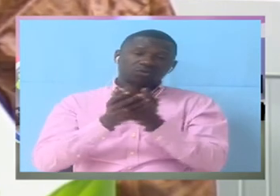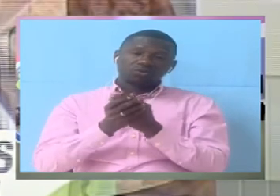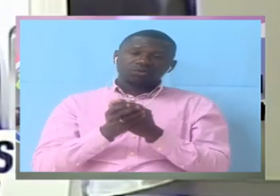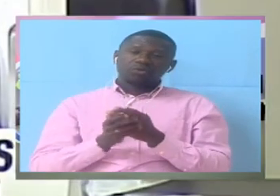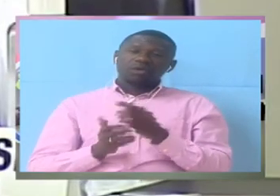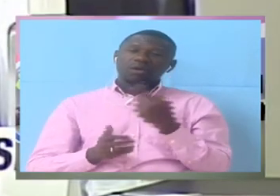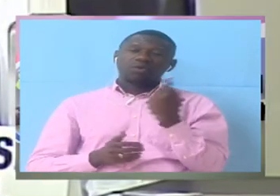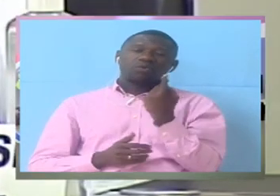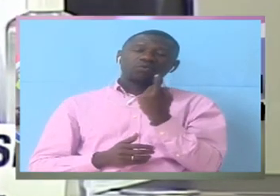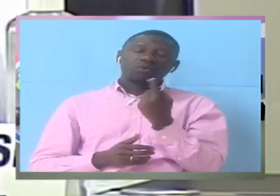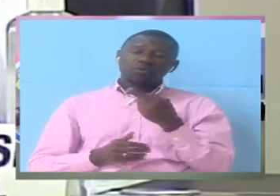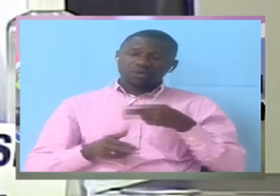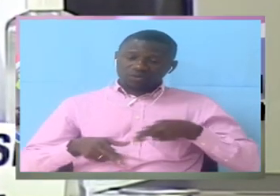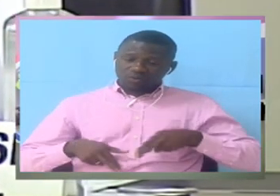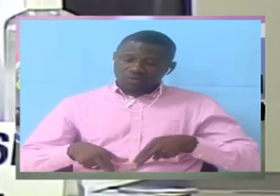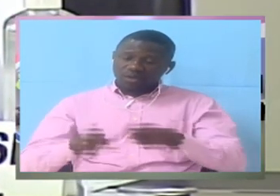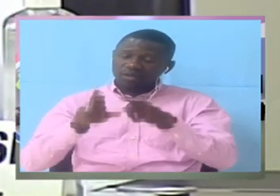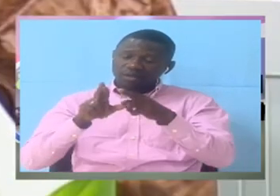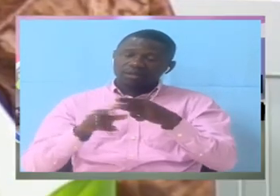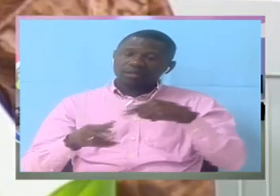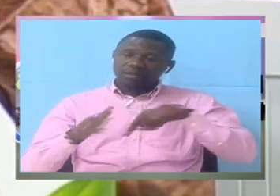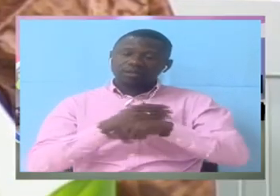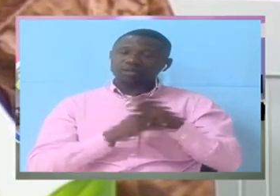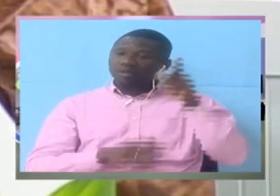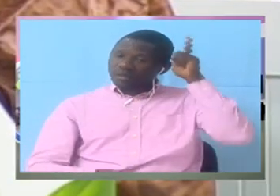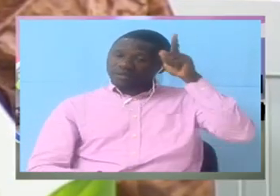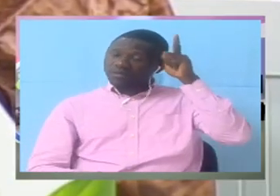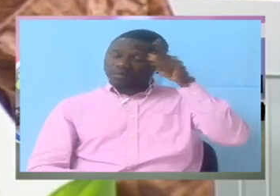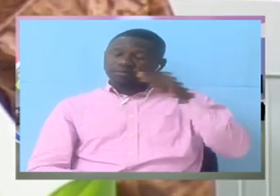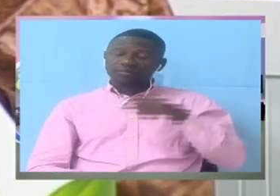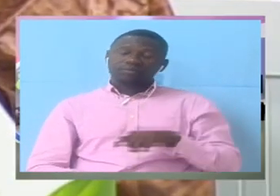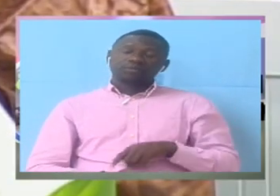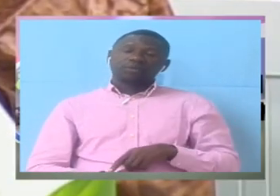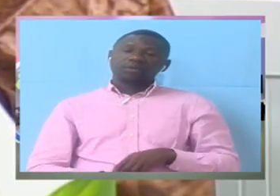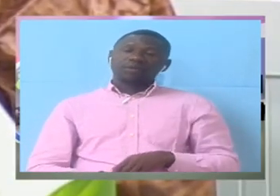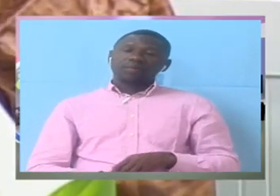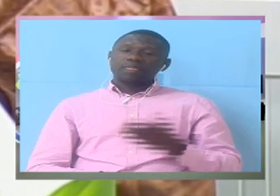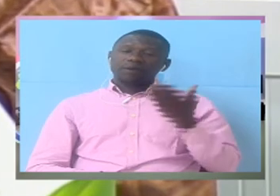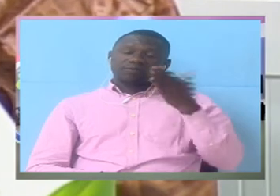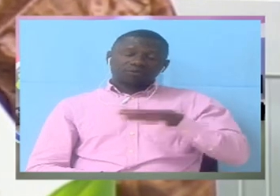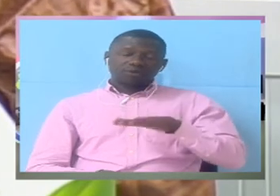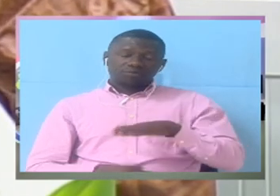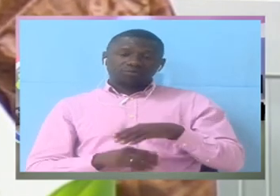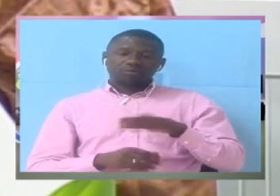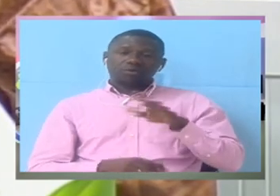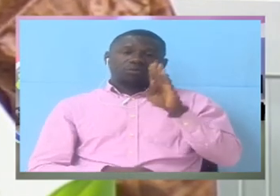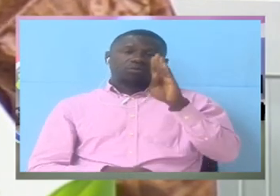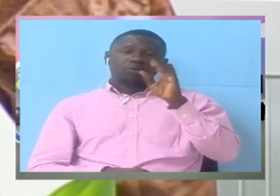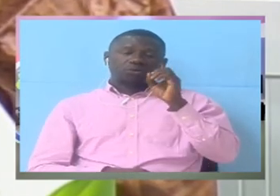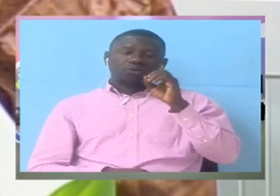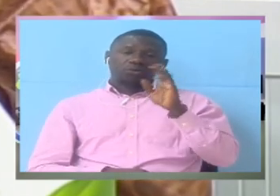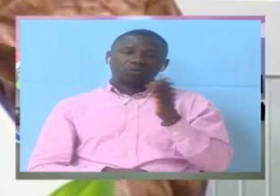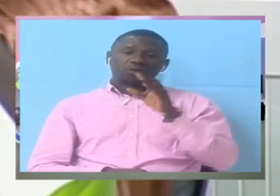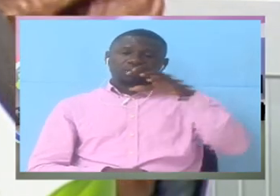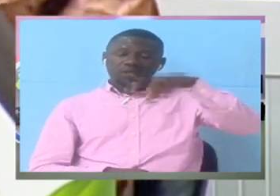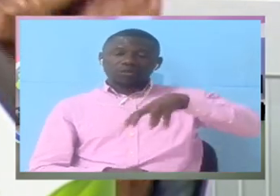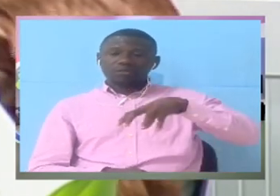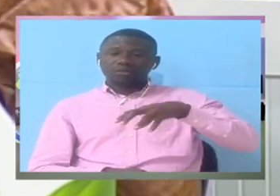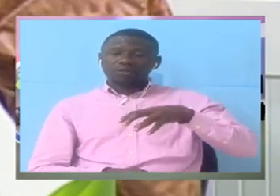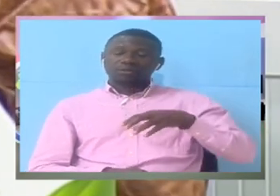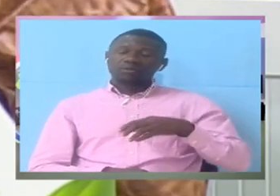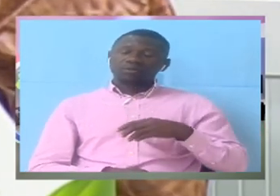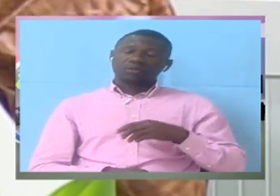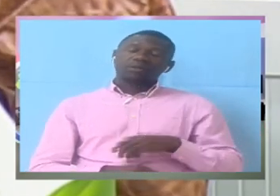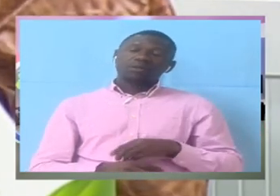Liberia. There's only one highway. From Bon County, Ganta. From Bon County, Ganta. Ata